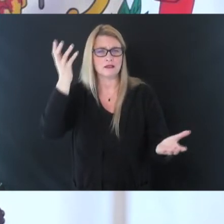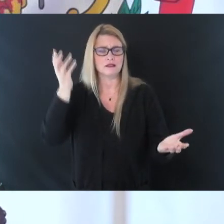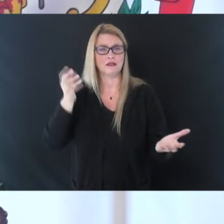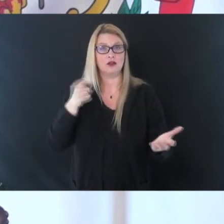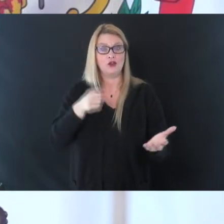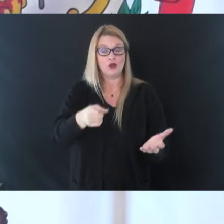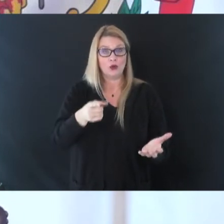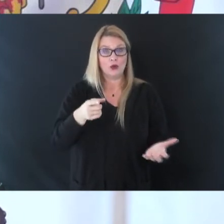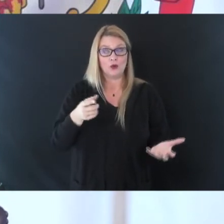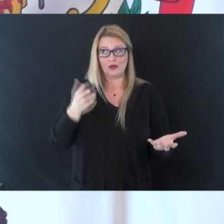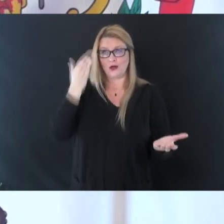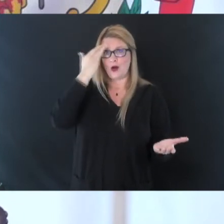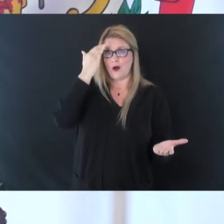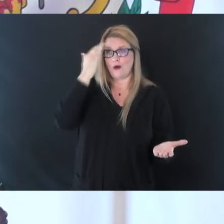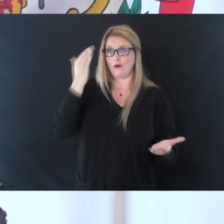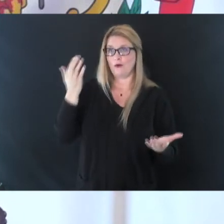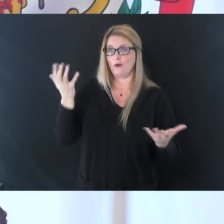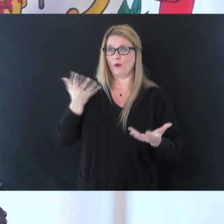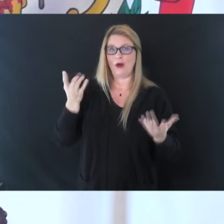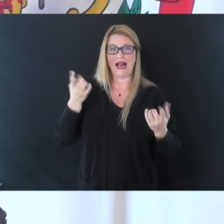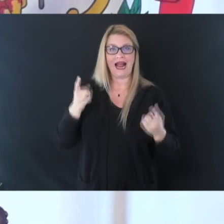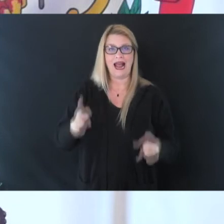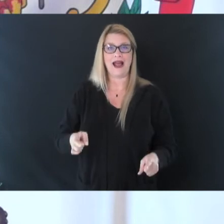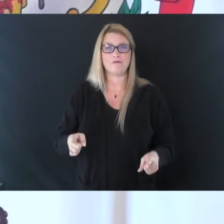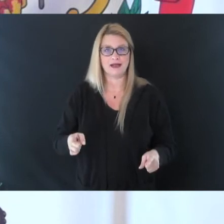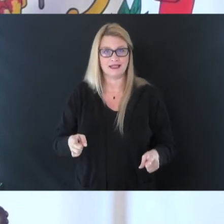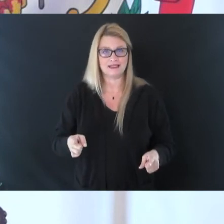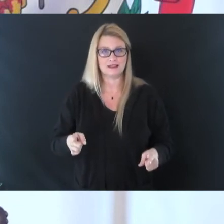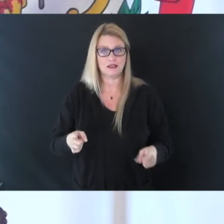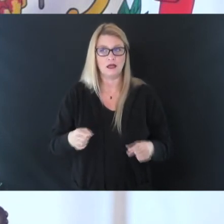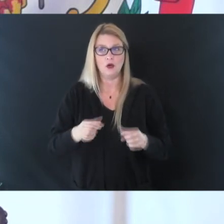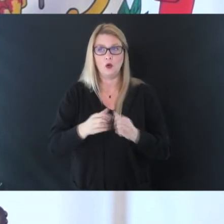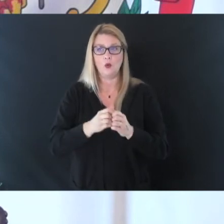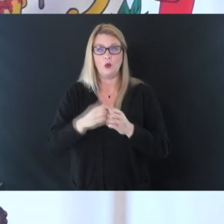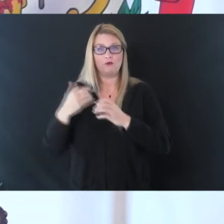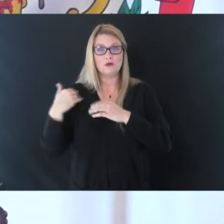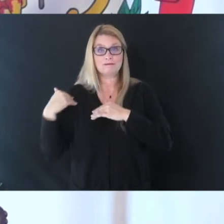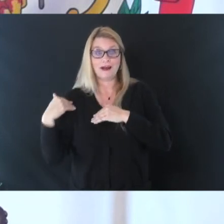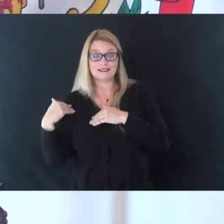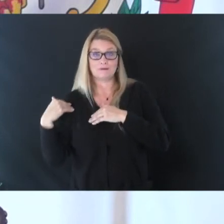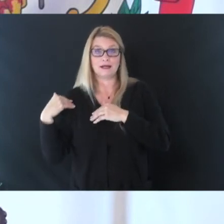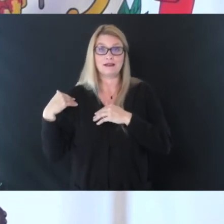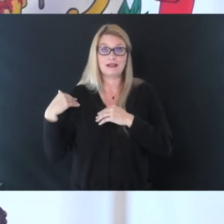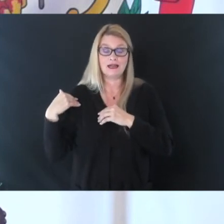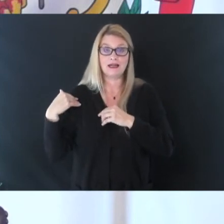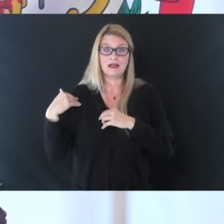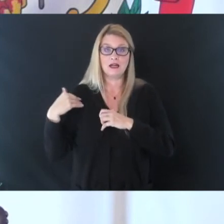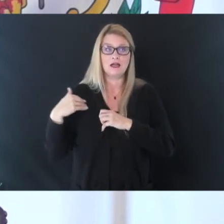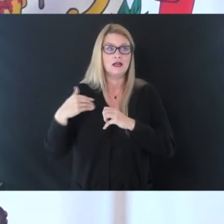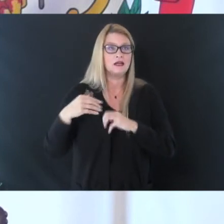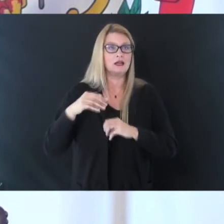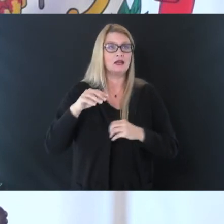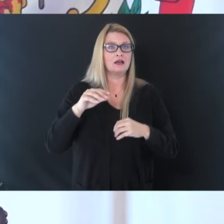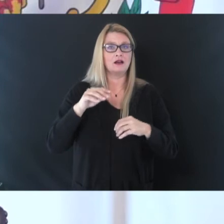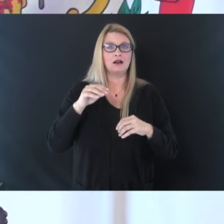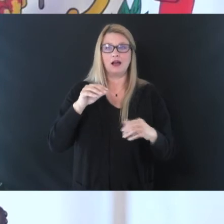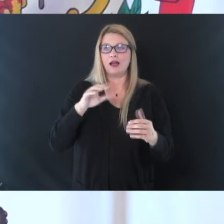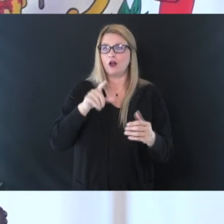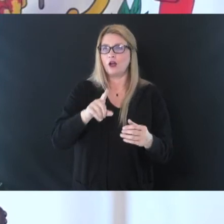what happens, when you have blood spilled on your hands? What happens when you have